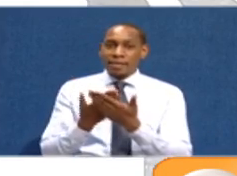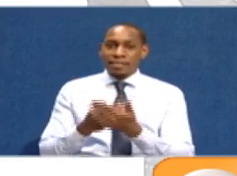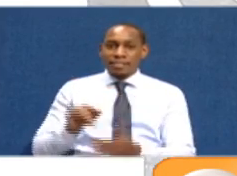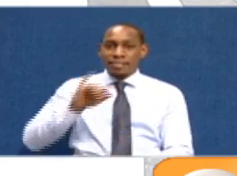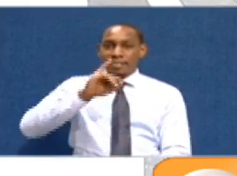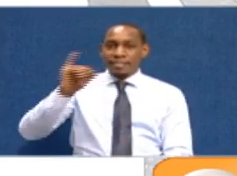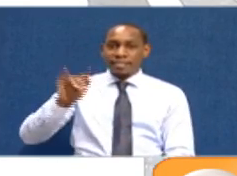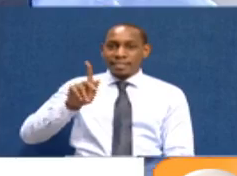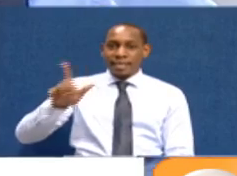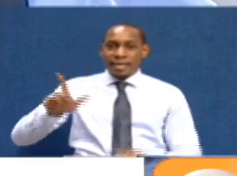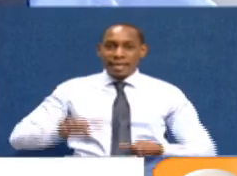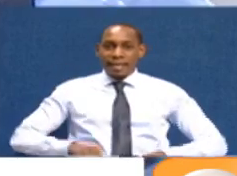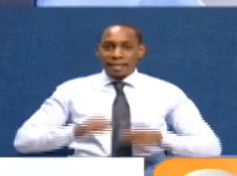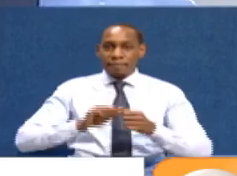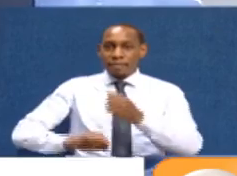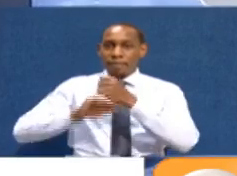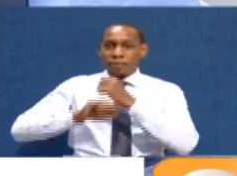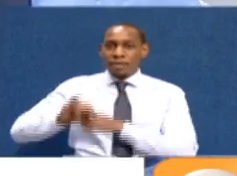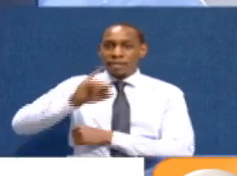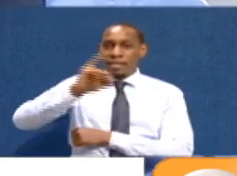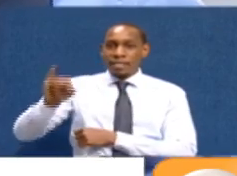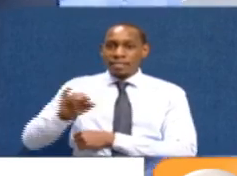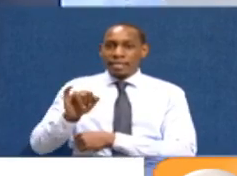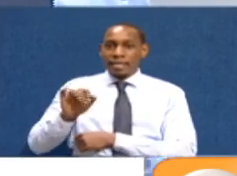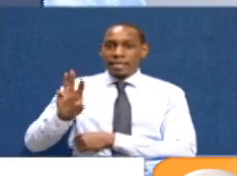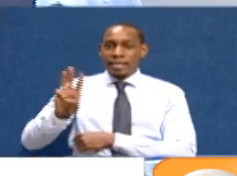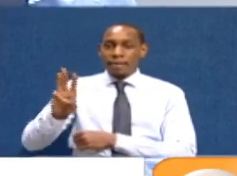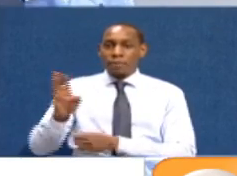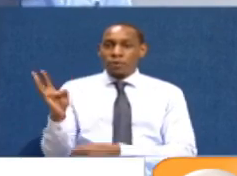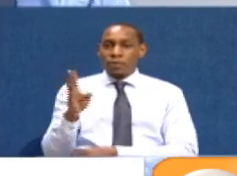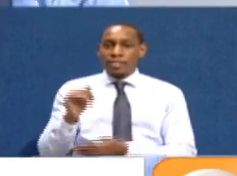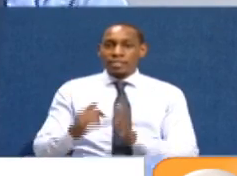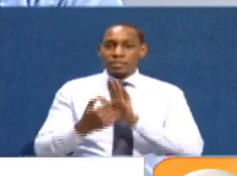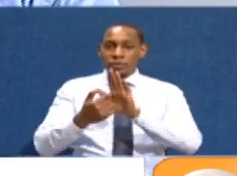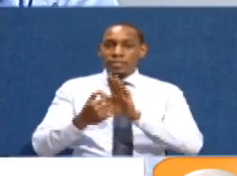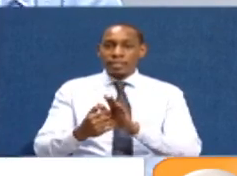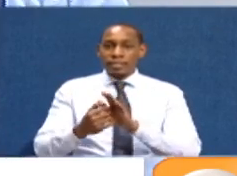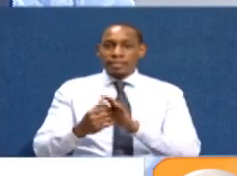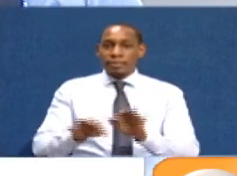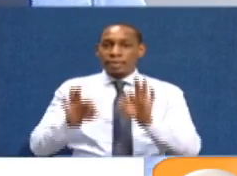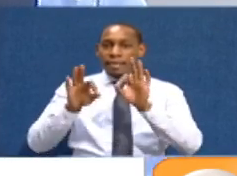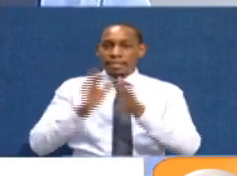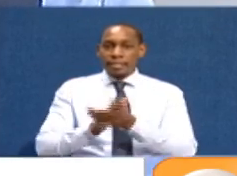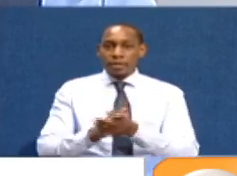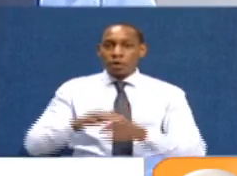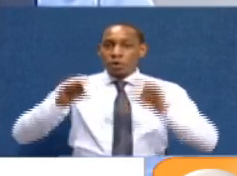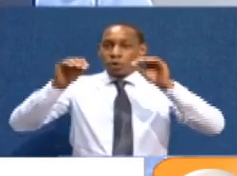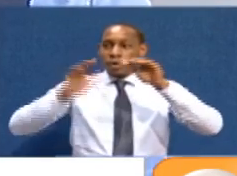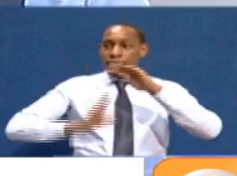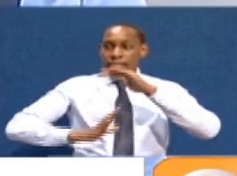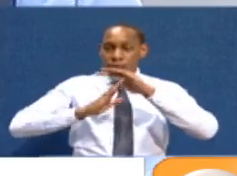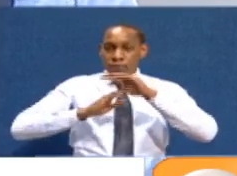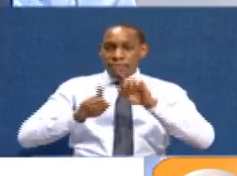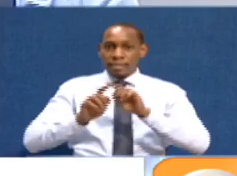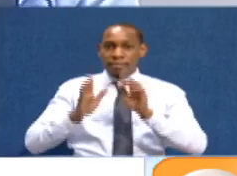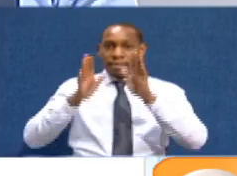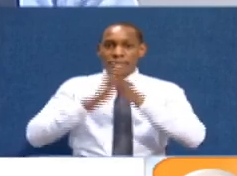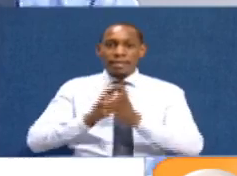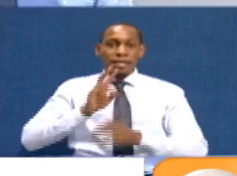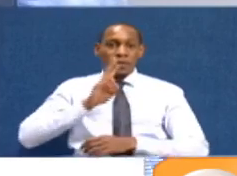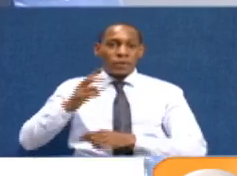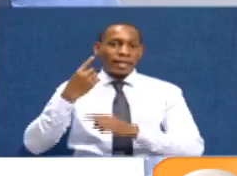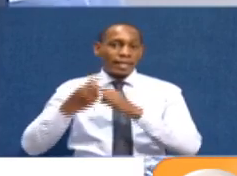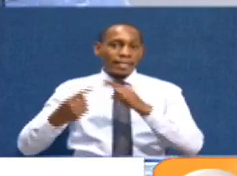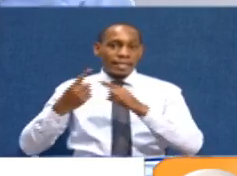Jeff Kunanga Live is powered by Johnny Walker. Johnny Walker exhibiting its eminence in electrifying quality and celebrating